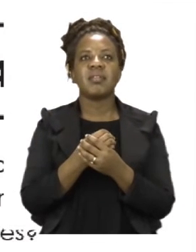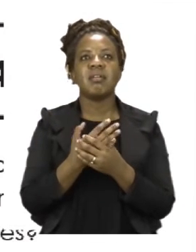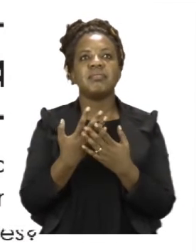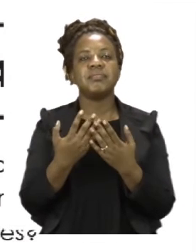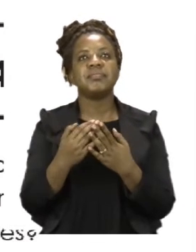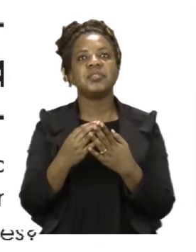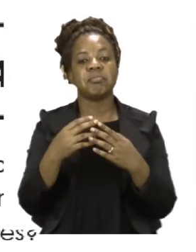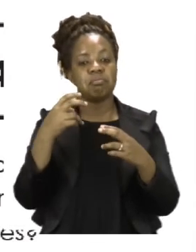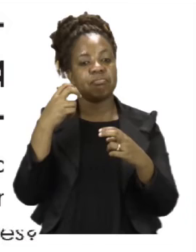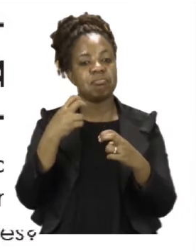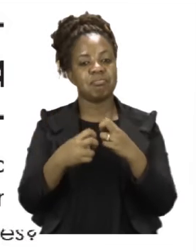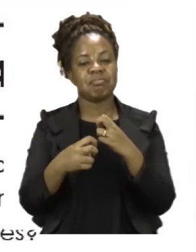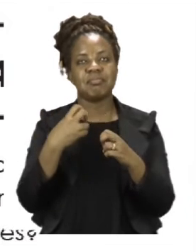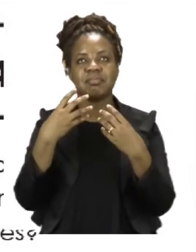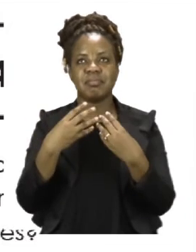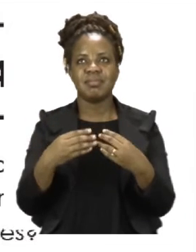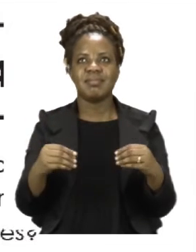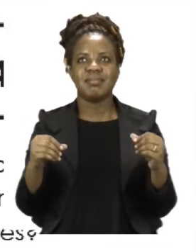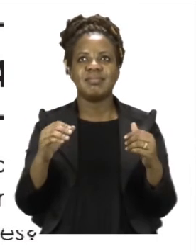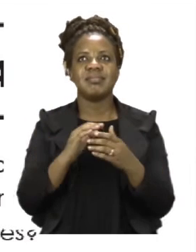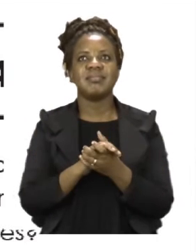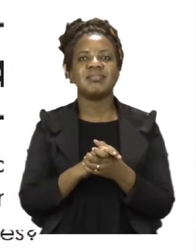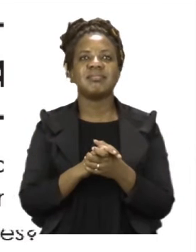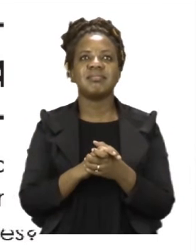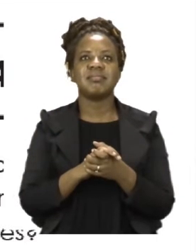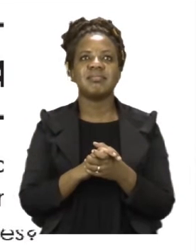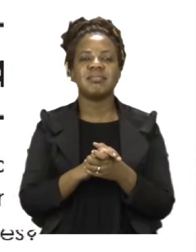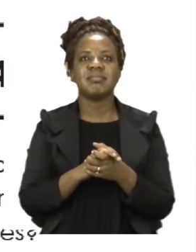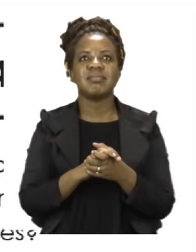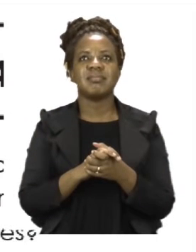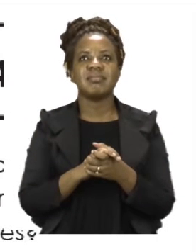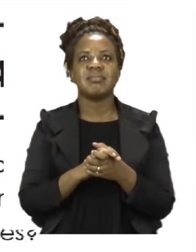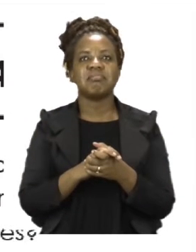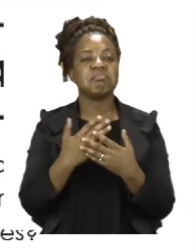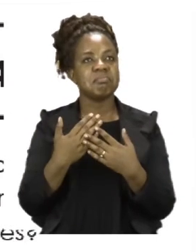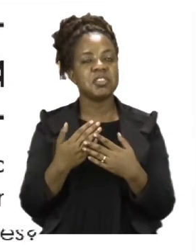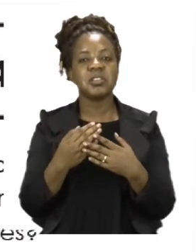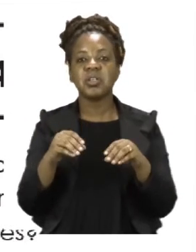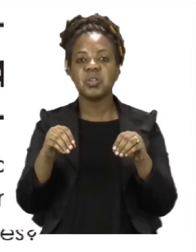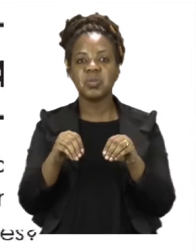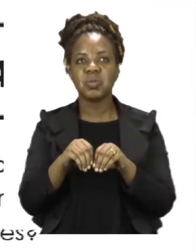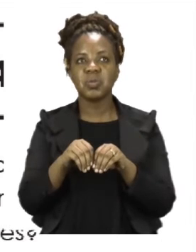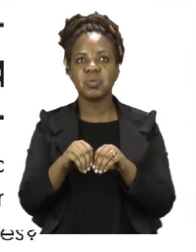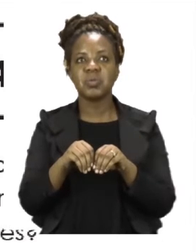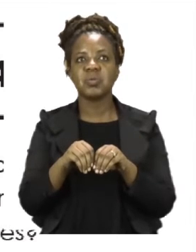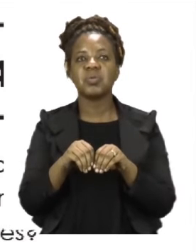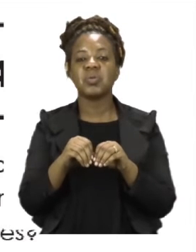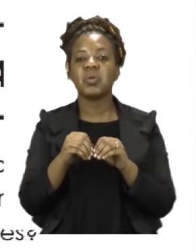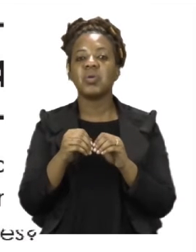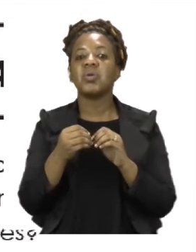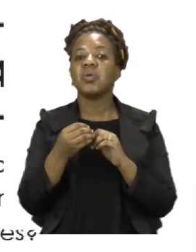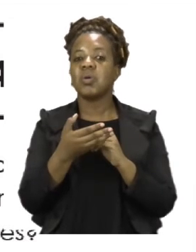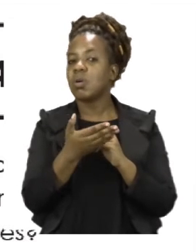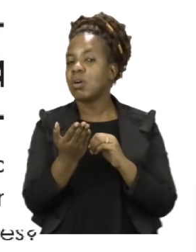about problem solving. And this time, I'm not going to do all of them with you, just number